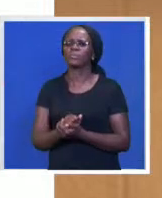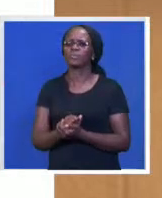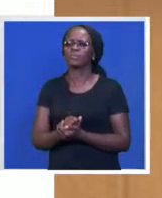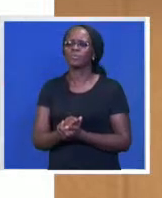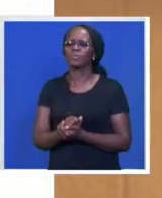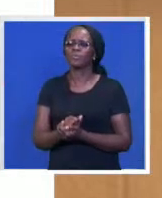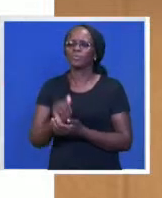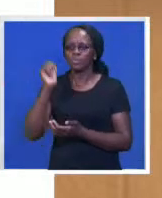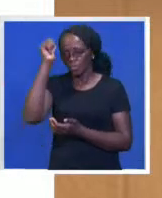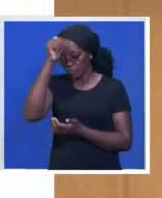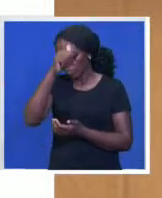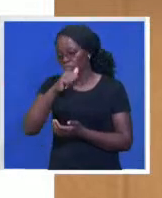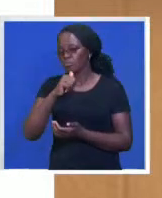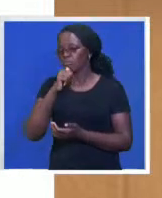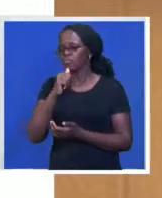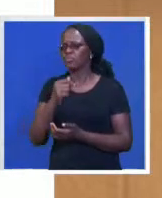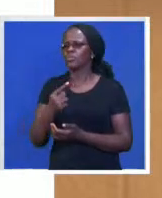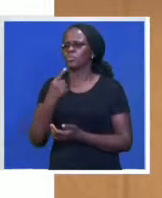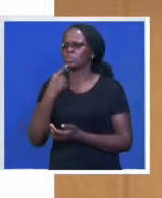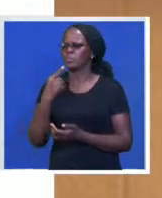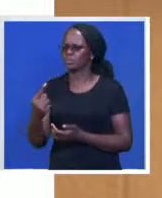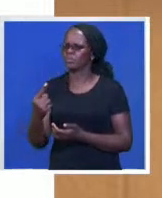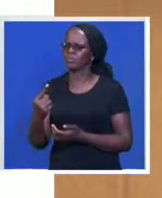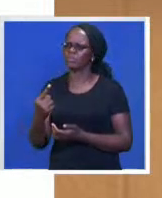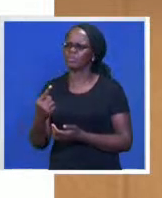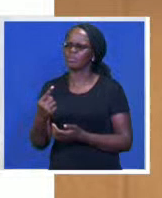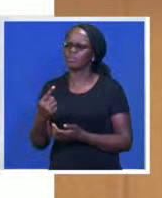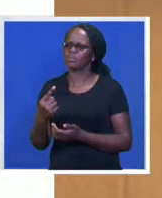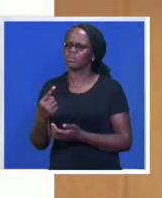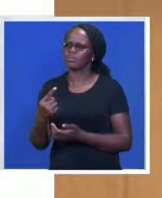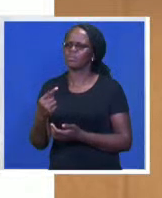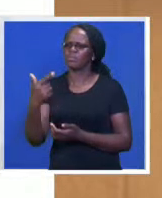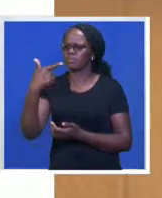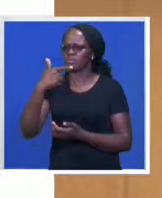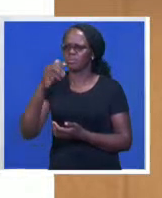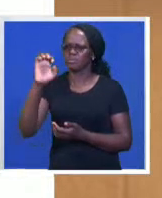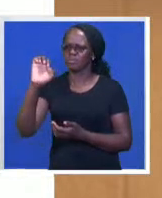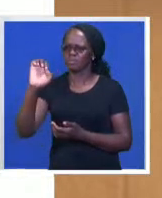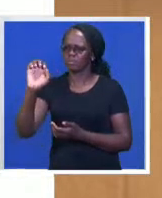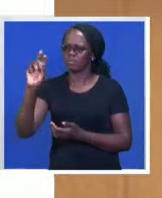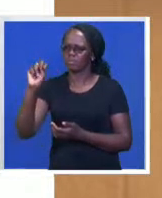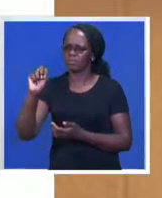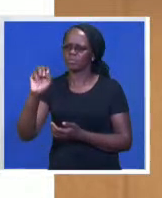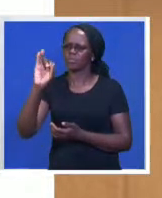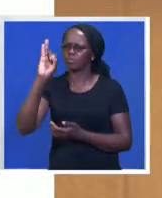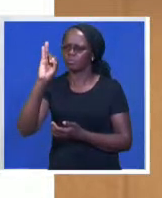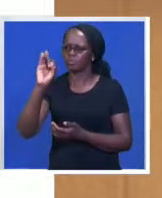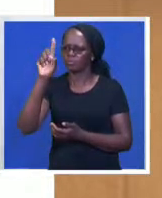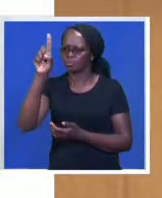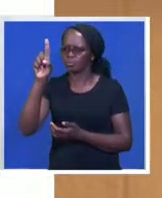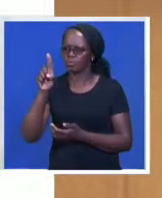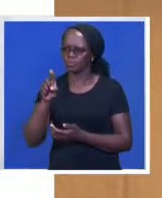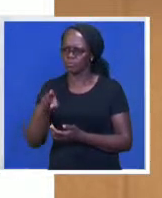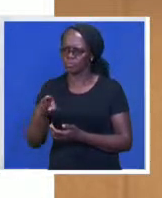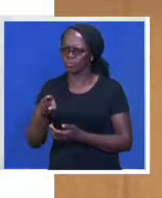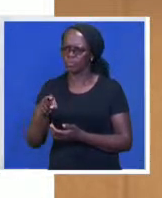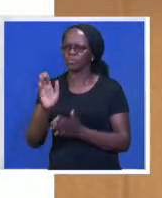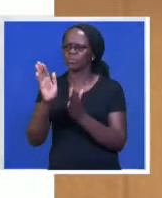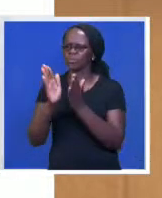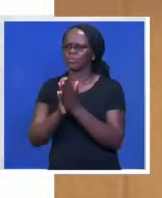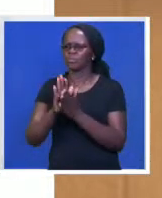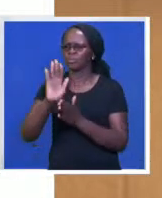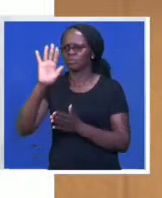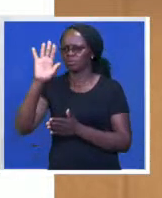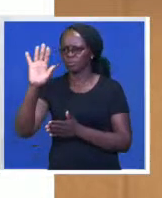us to. In Genesis, that is found in Genesis 2 verse 15. Till it and keep